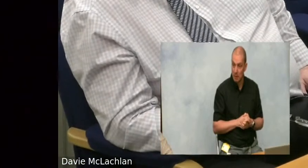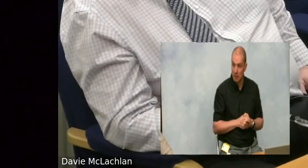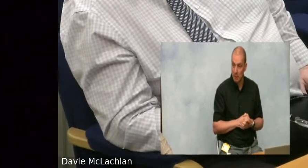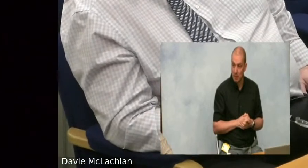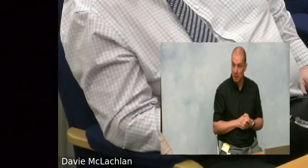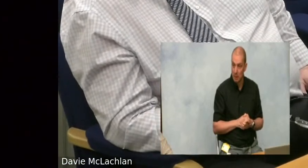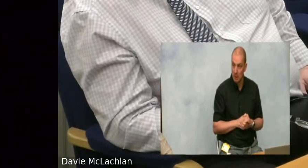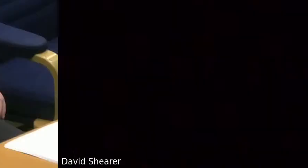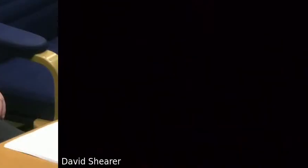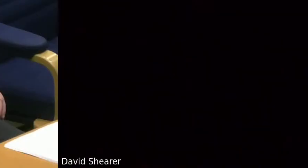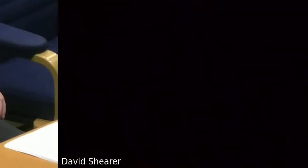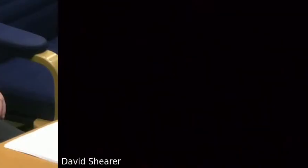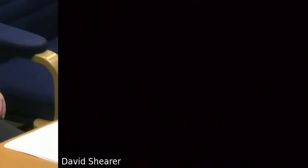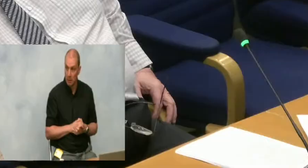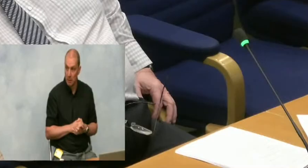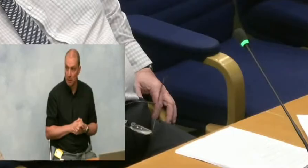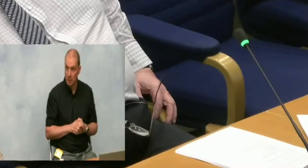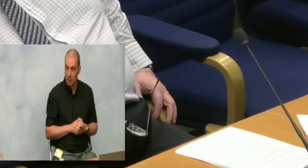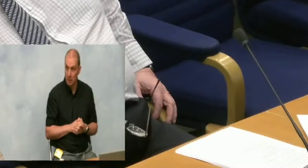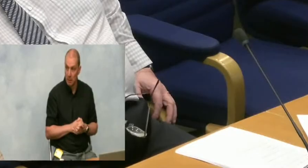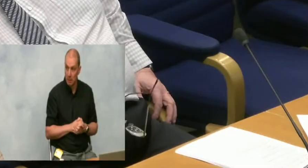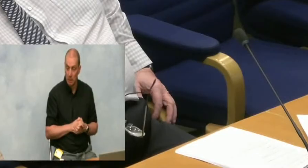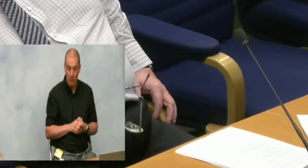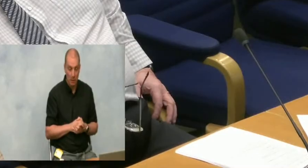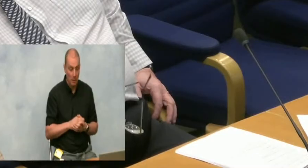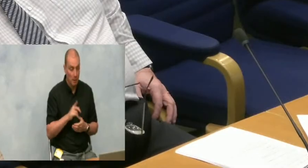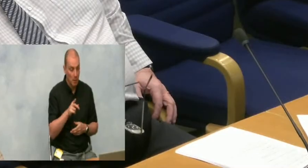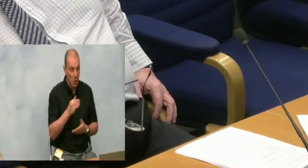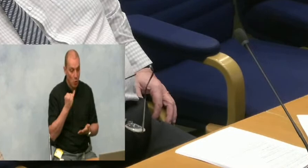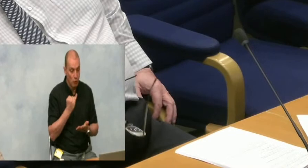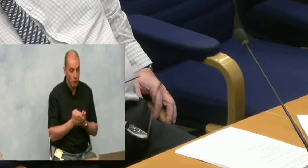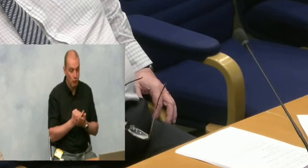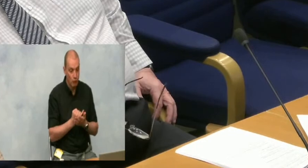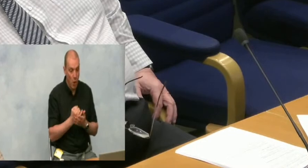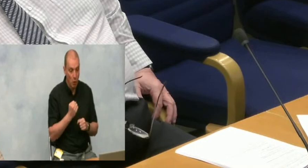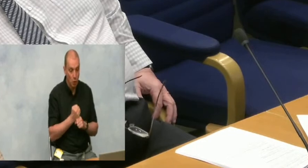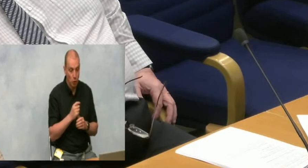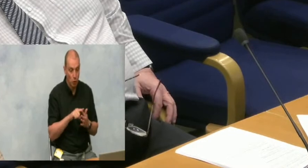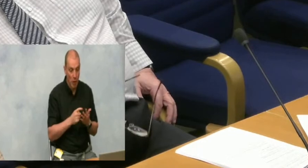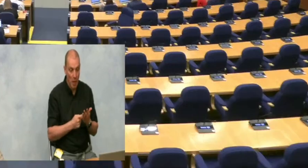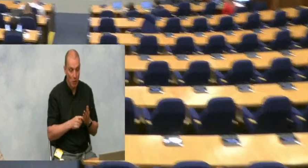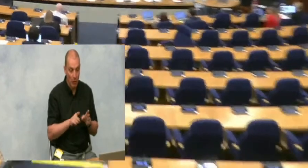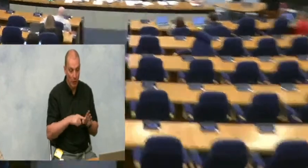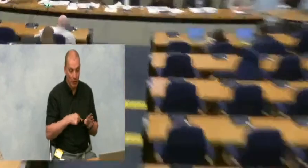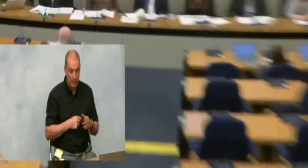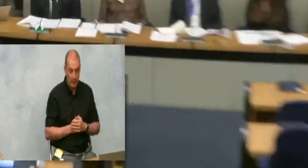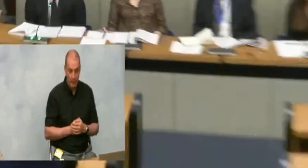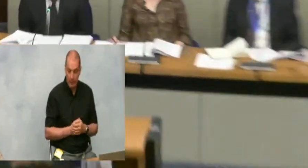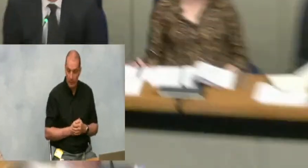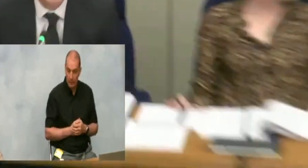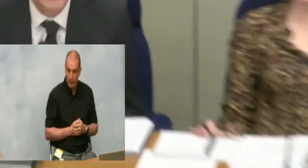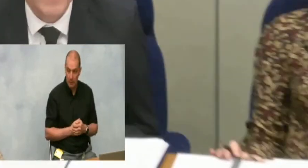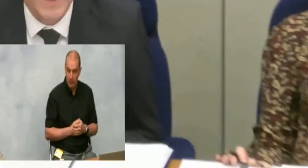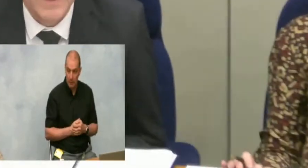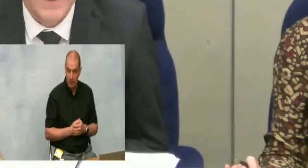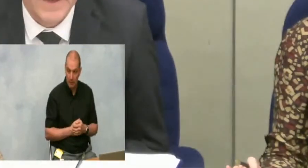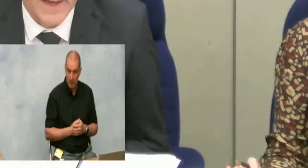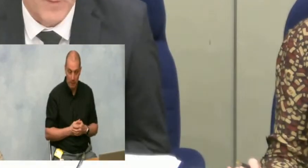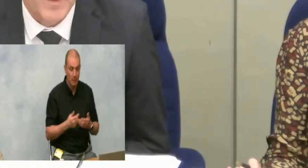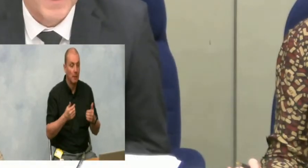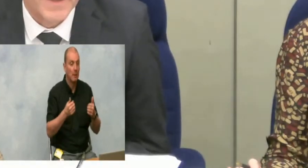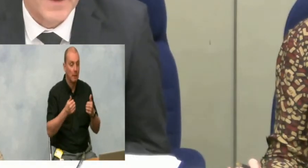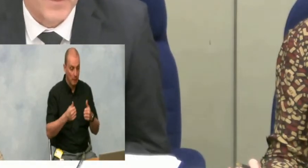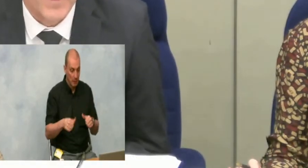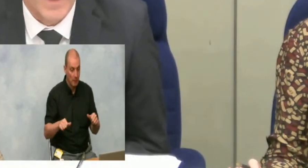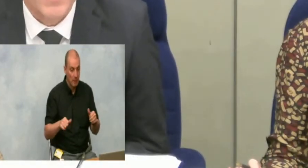It's again, Jerry. It's the wrong Jerry you've brought in. Sorry about that. Jerry, Thank you. Sorry. In normal circumstances, if we